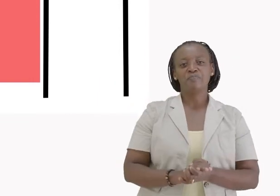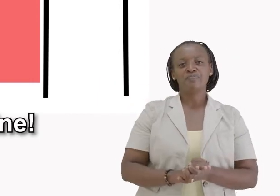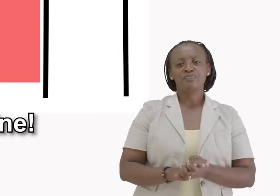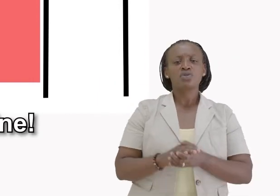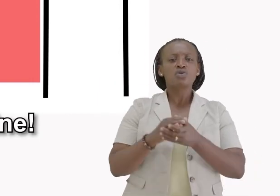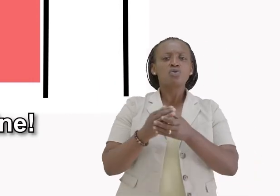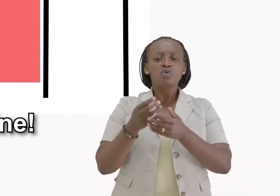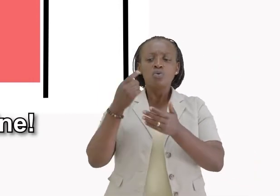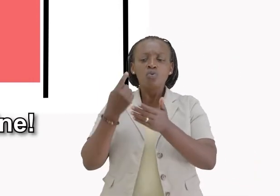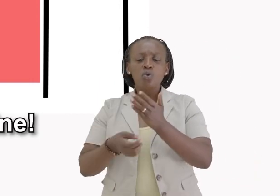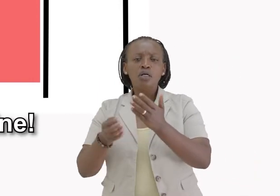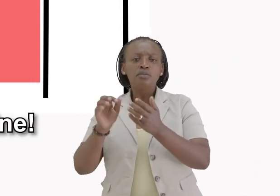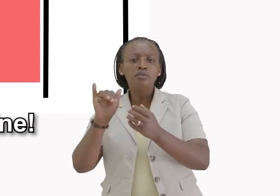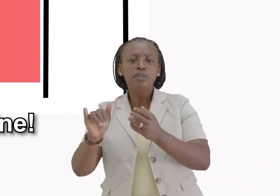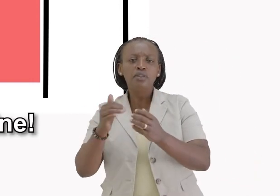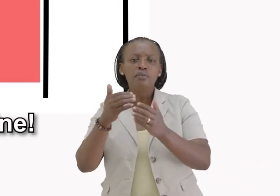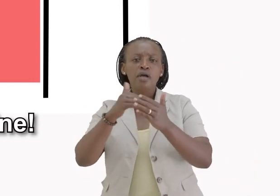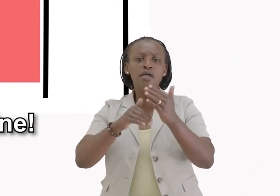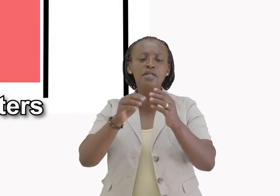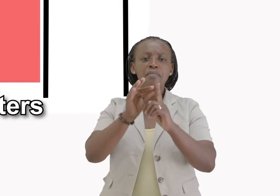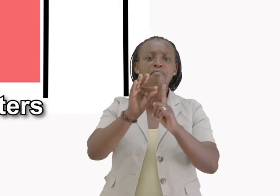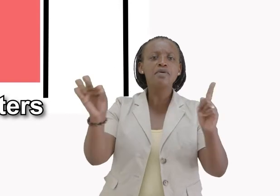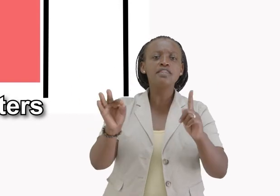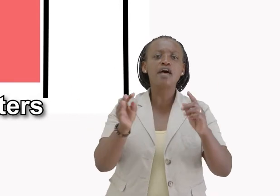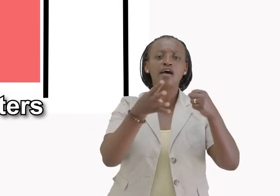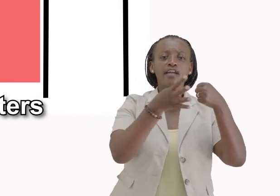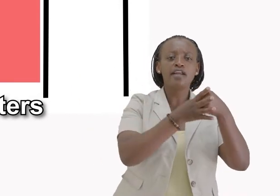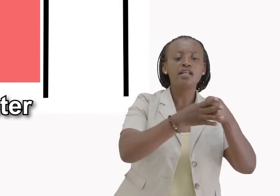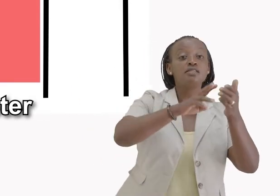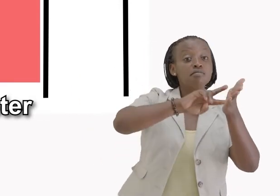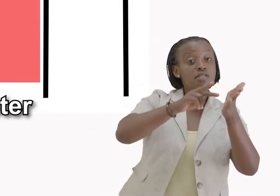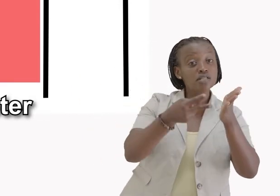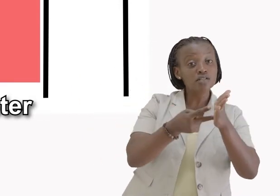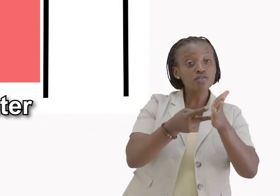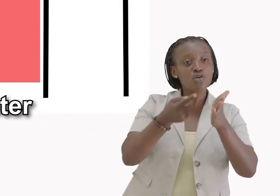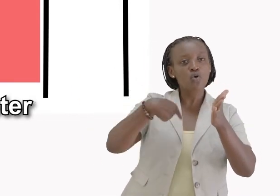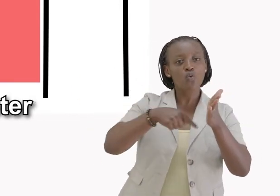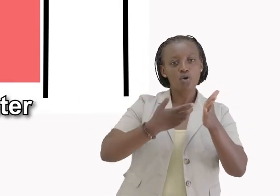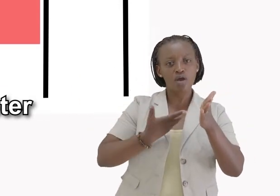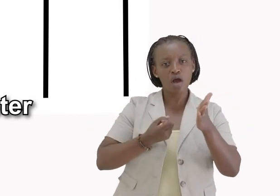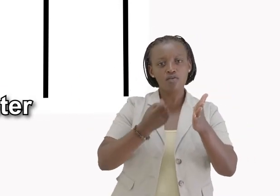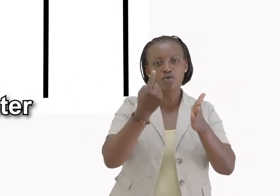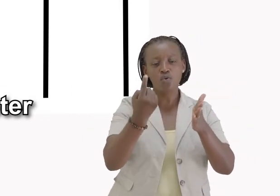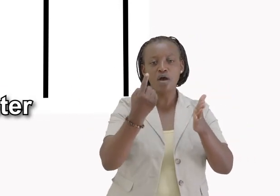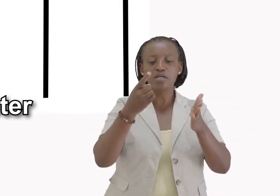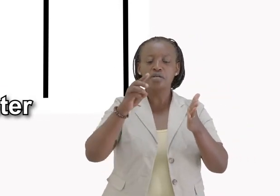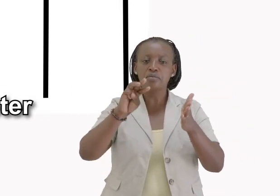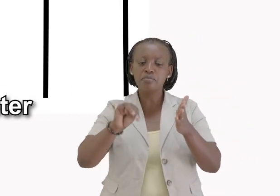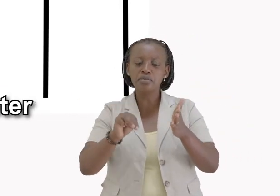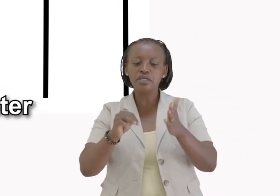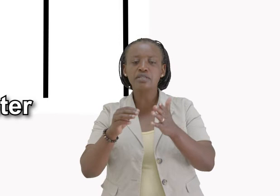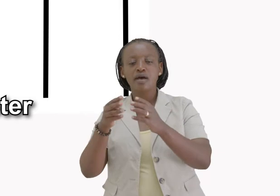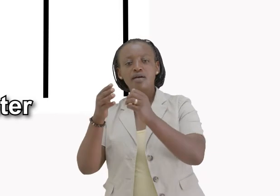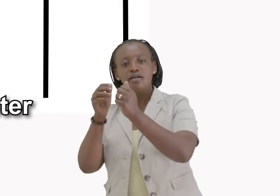Yes! And what remains behind meters is 9. That means we have